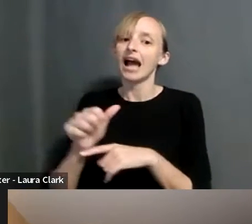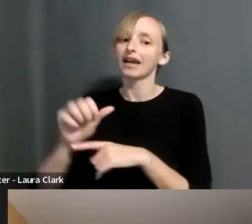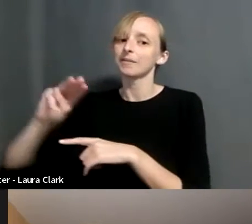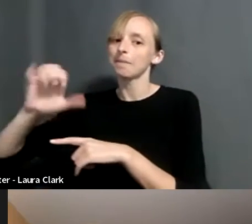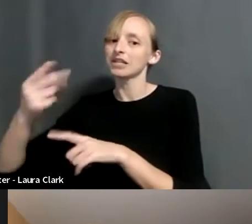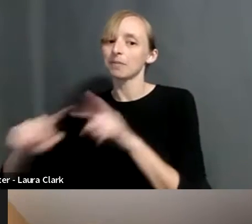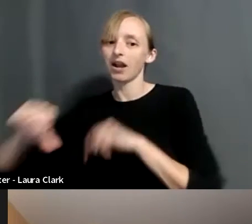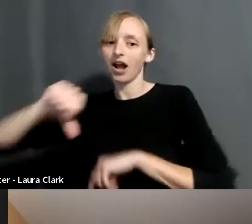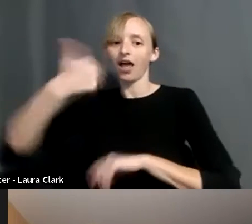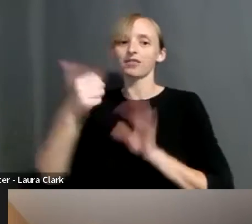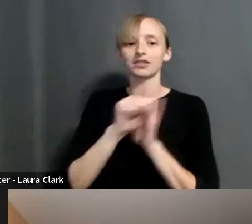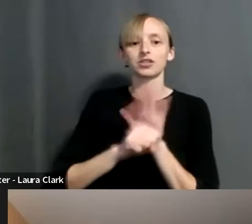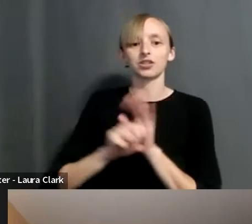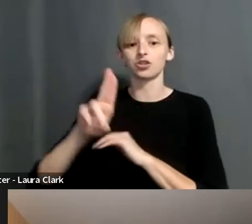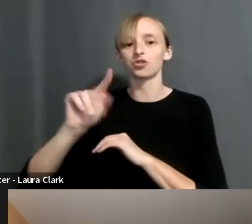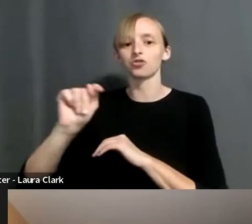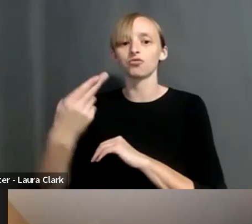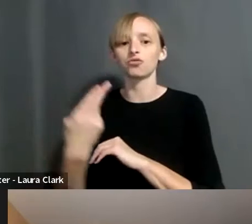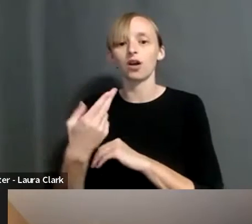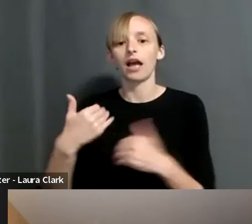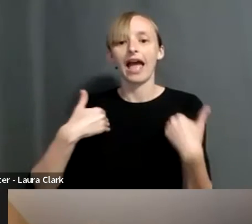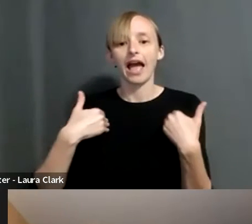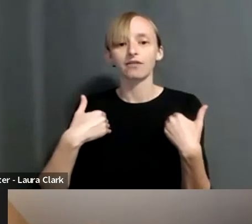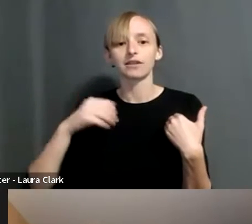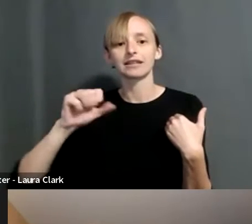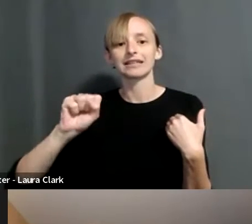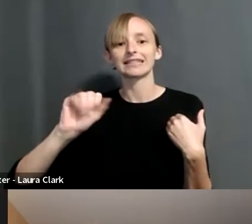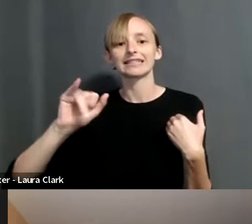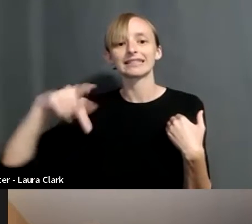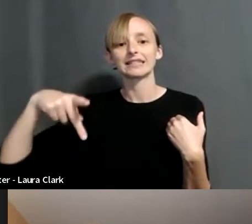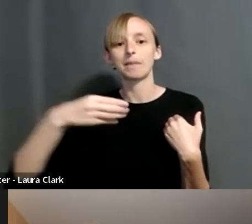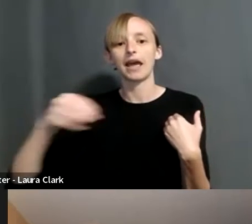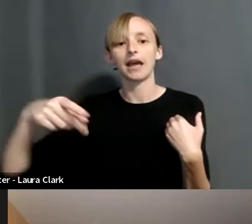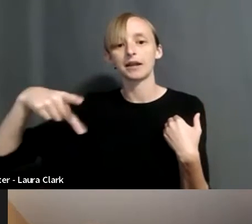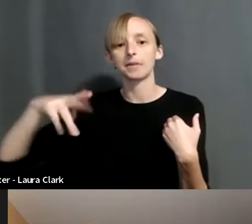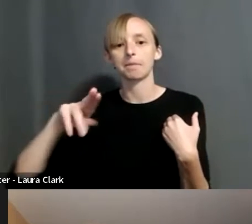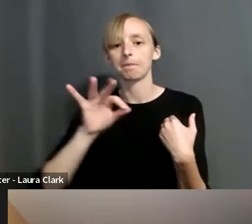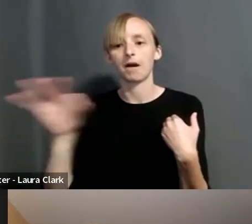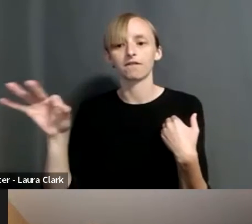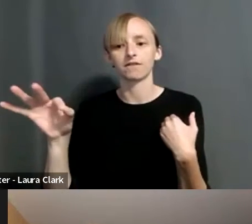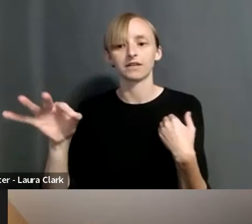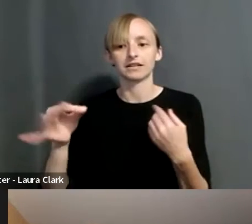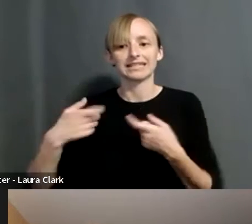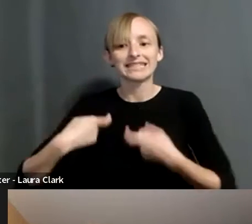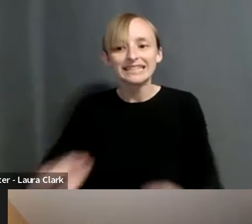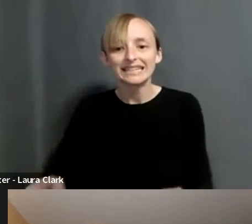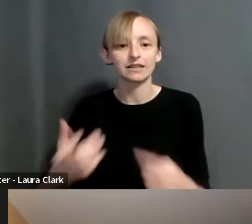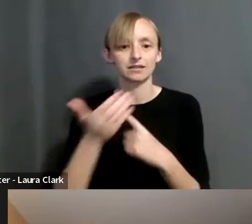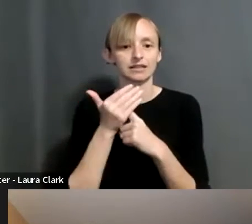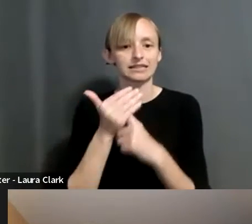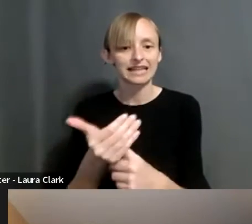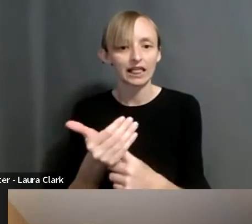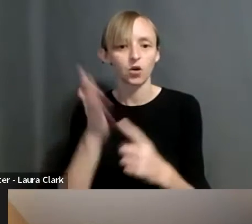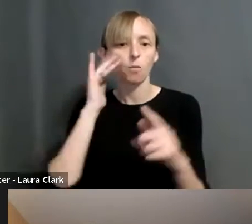Utah, they have sip and puff skiing, sip and puff sailing, and hopefully that becomes